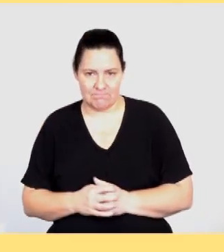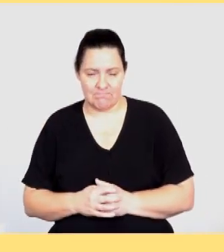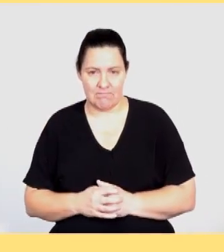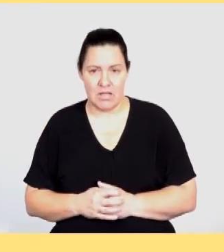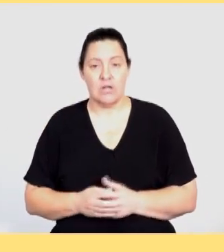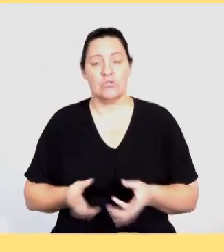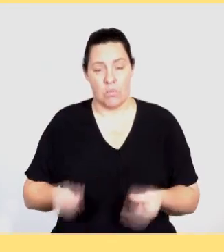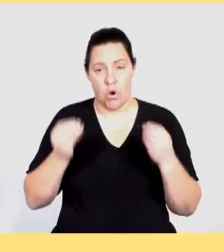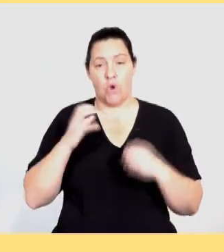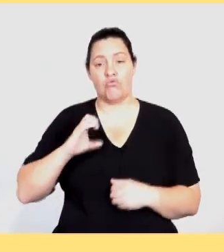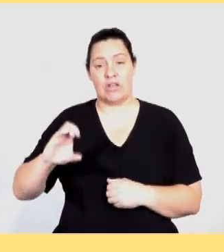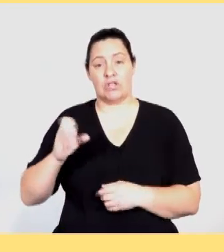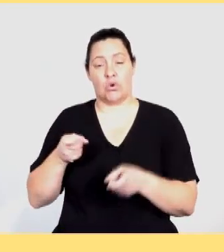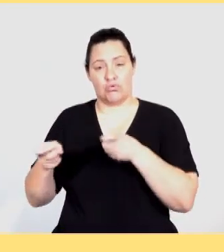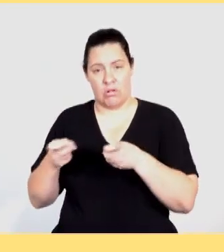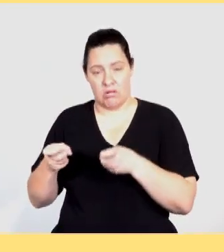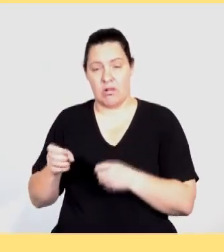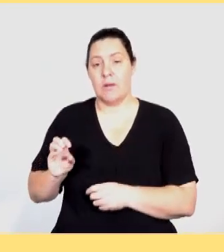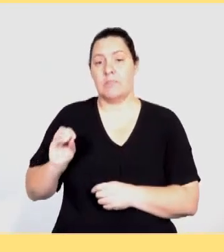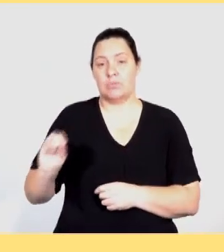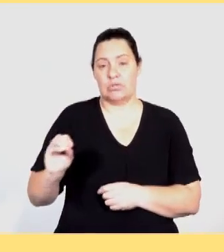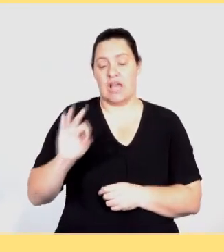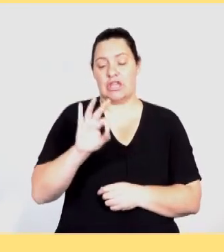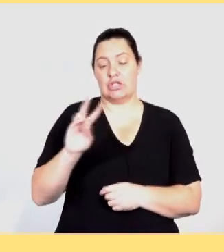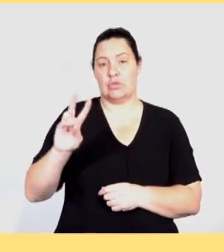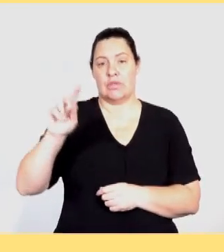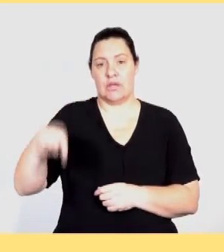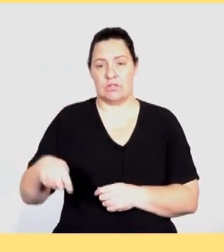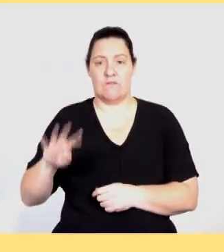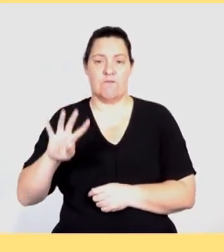32,400. So I'll come here on my creditors control. It's going to be